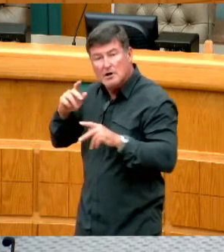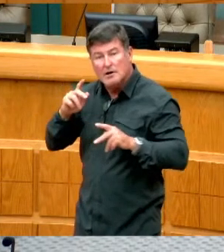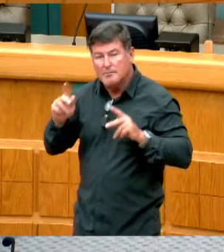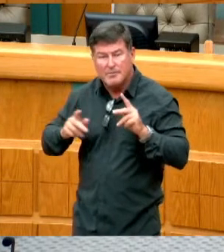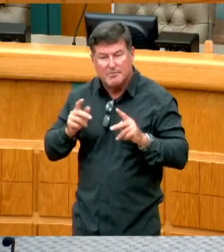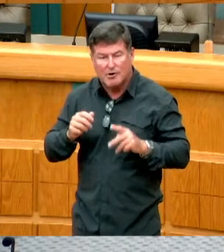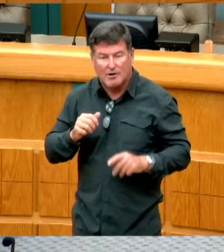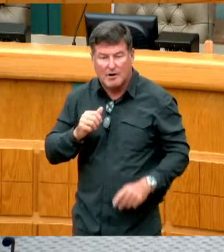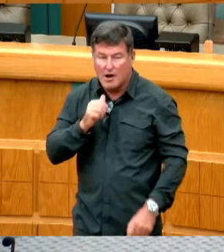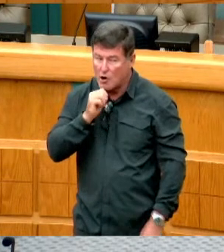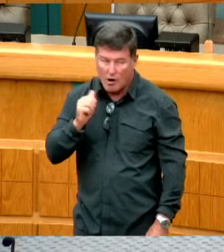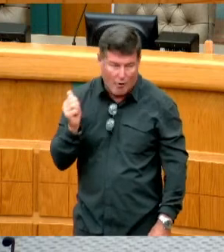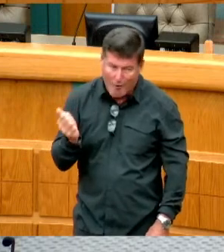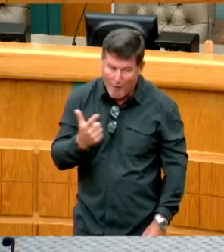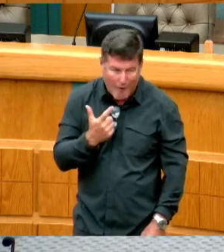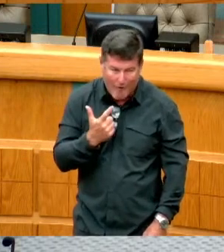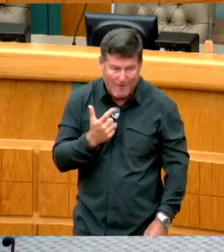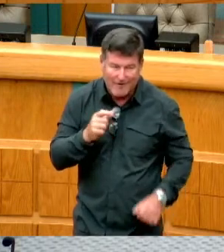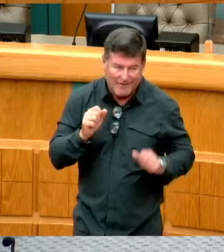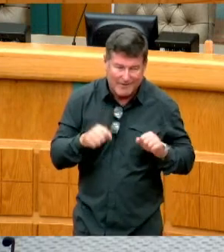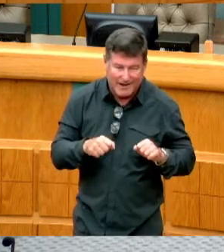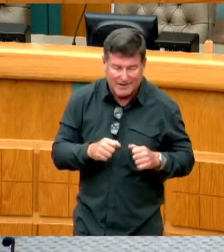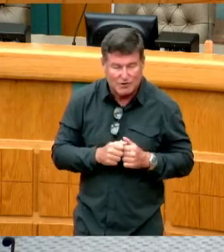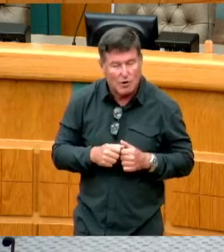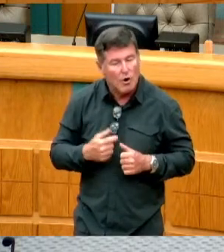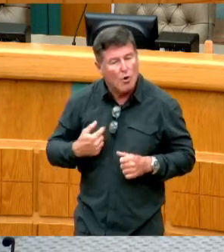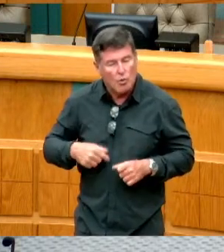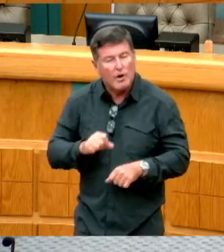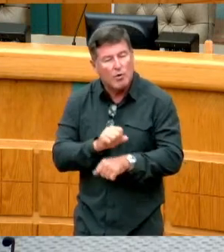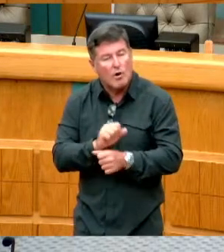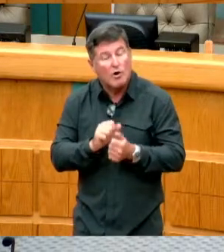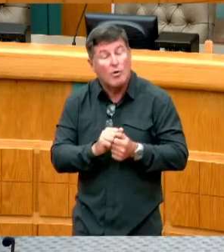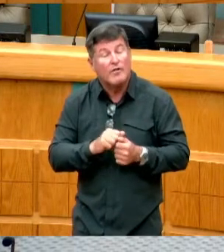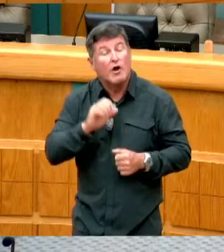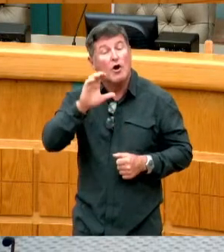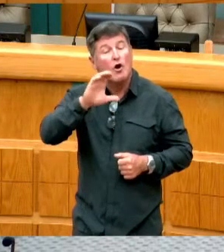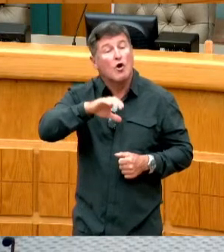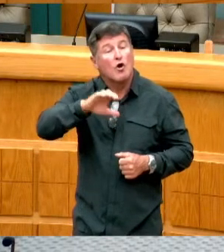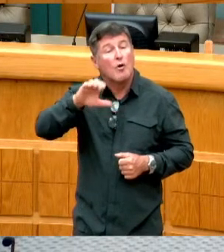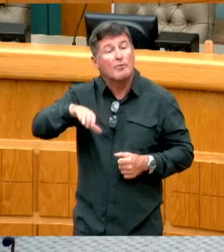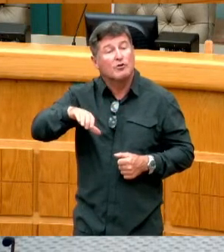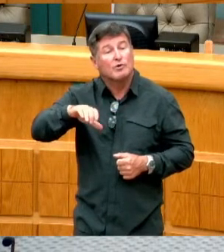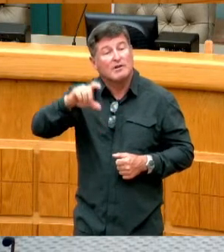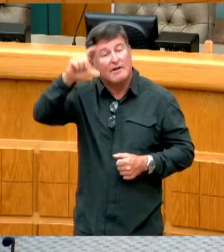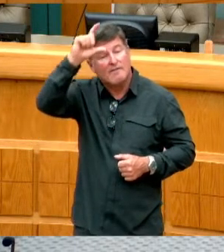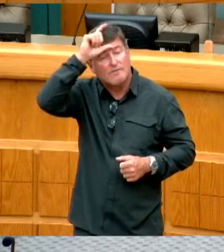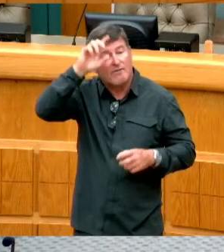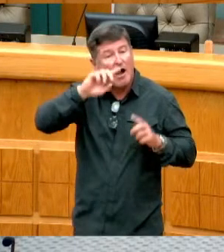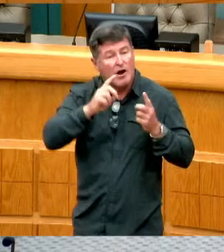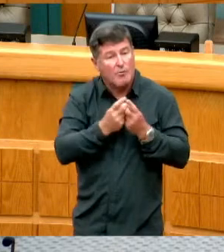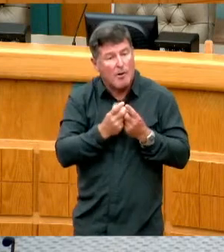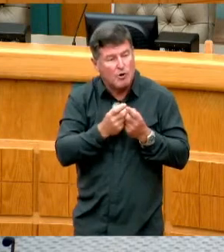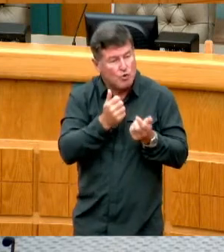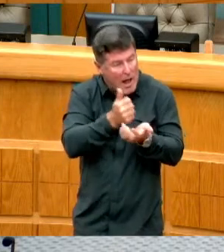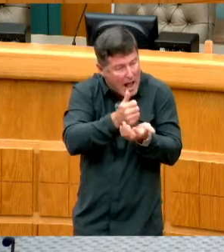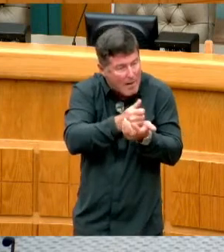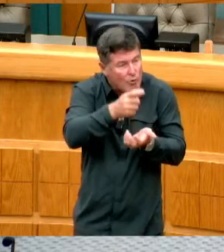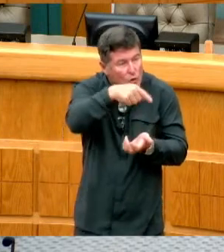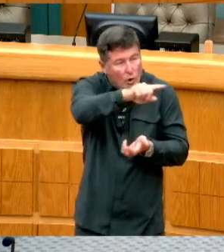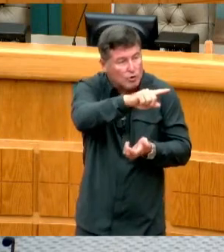intended for everyone. And again, that's why we're working with Corpus Christi Fire Department to serve this population.